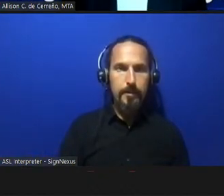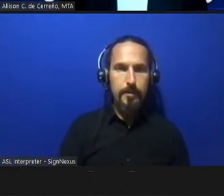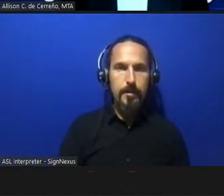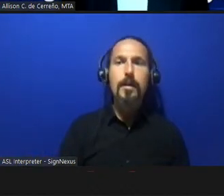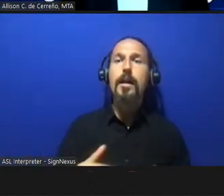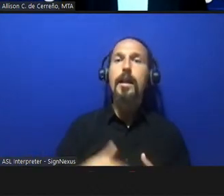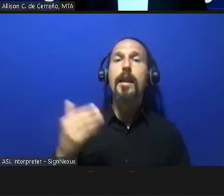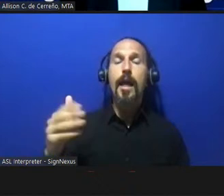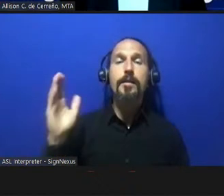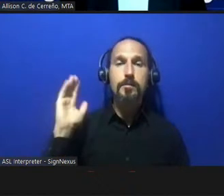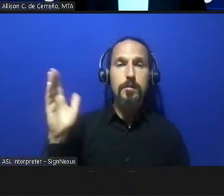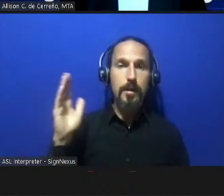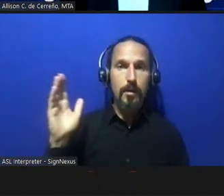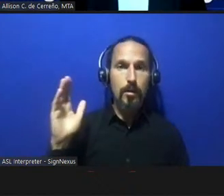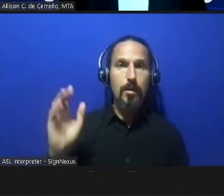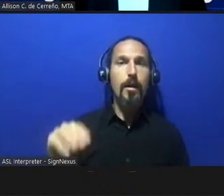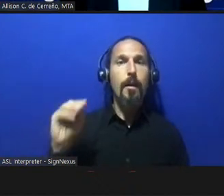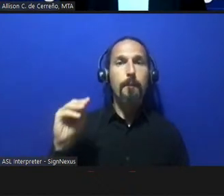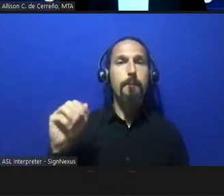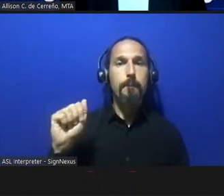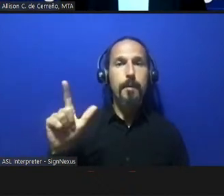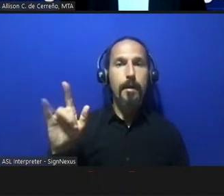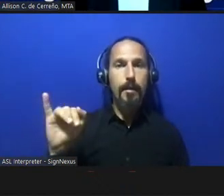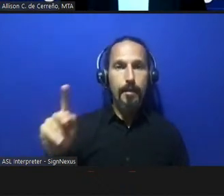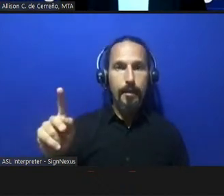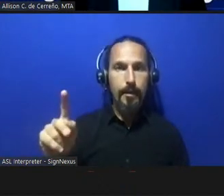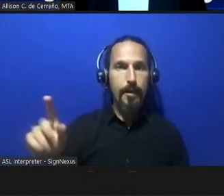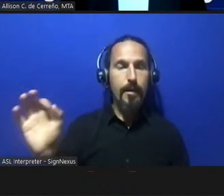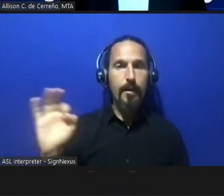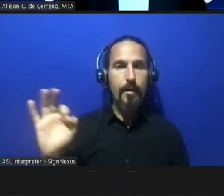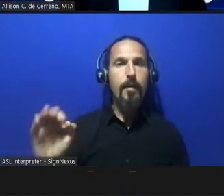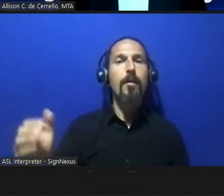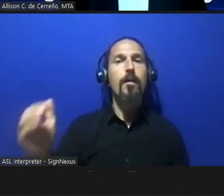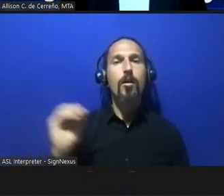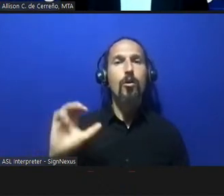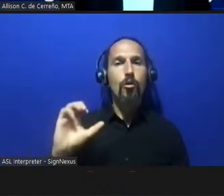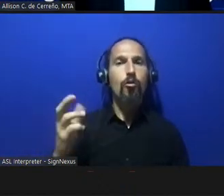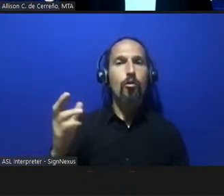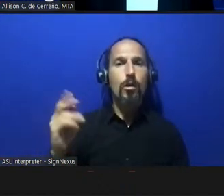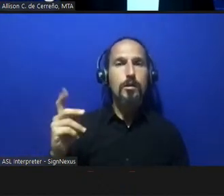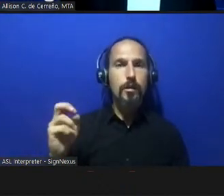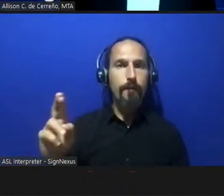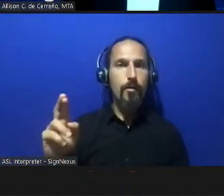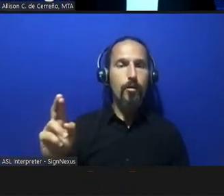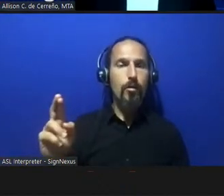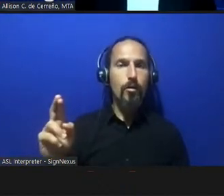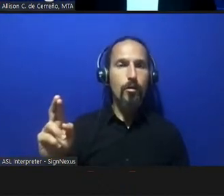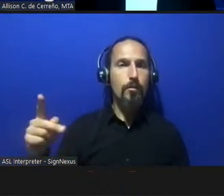our next speaker is malik francois followed by christopher pierro